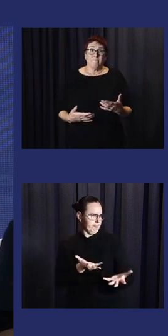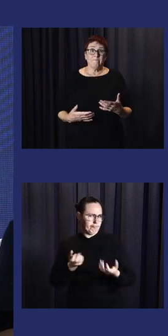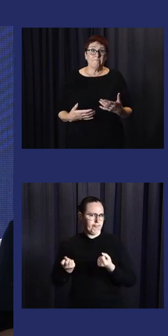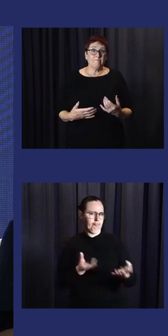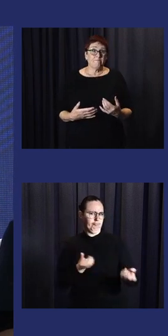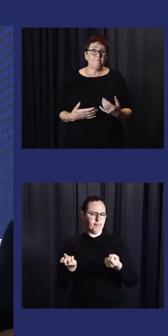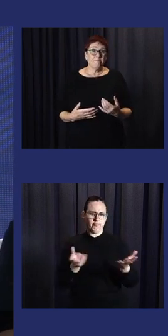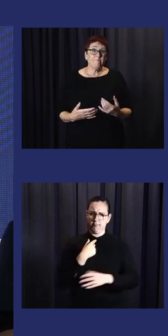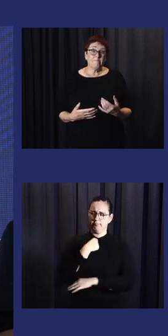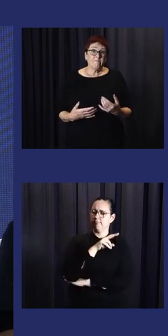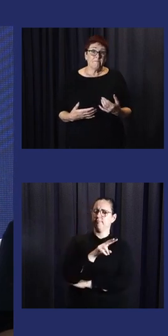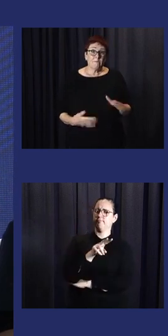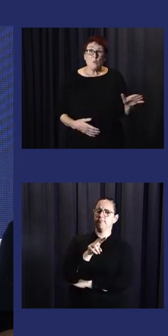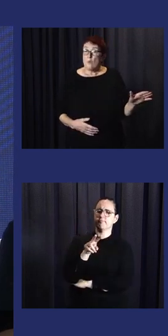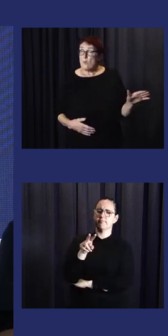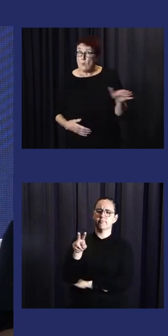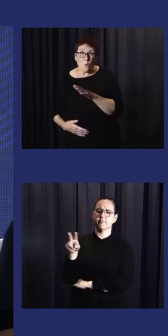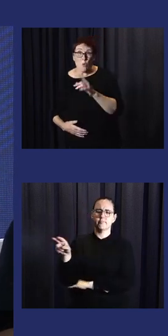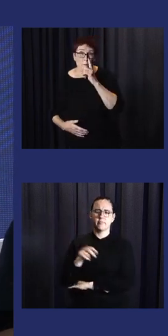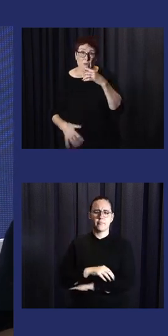experienced very uniformly.